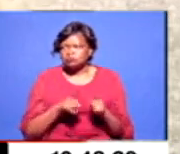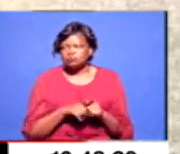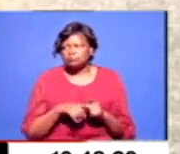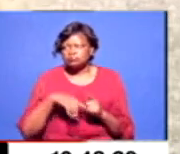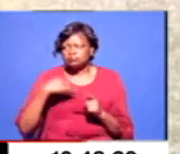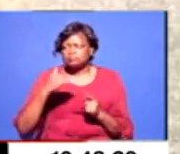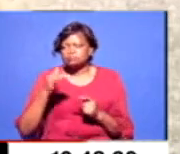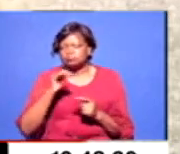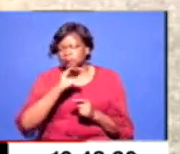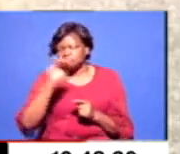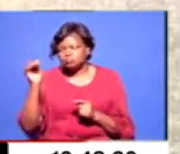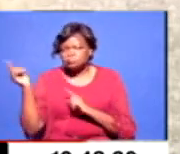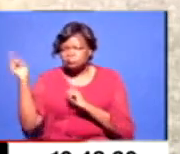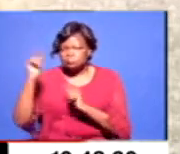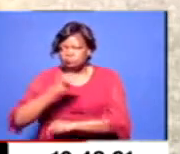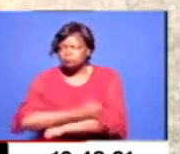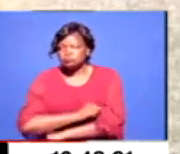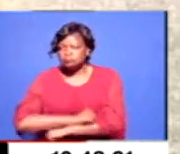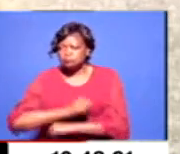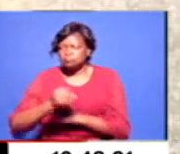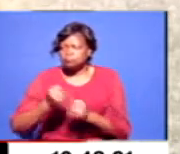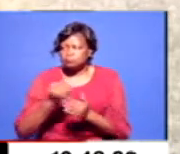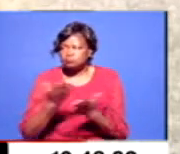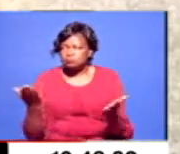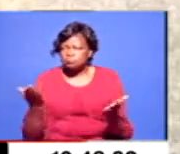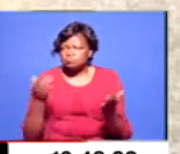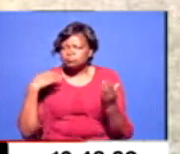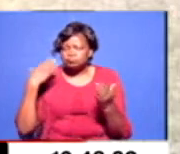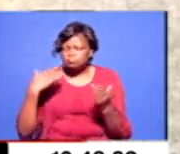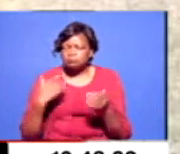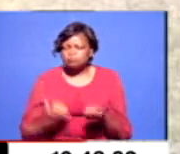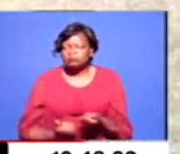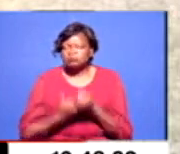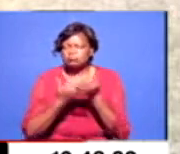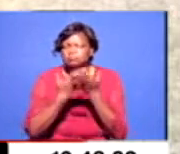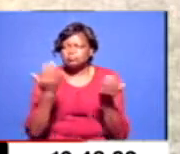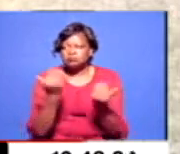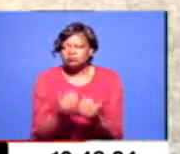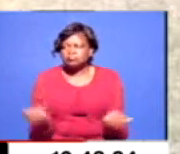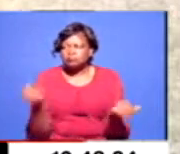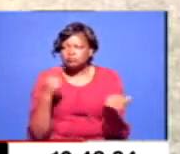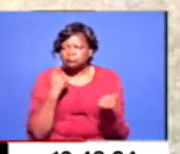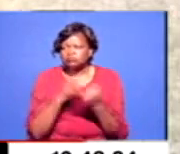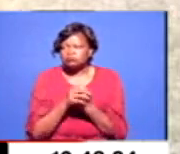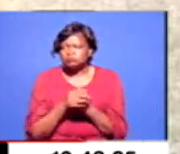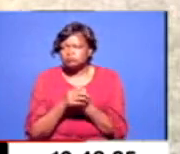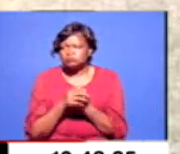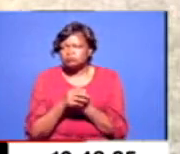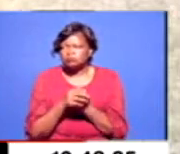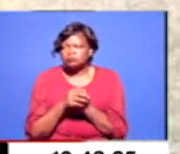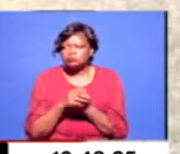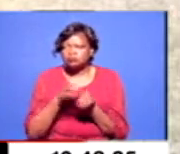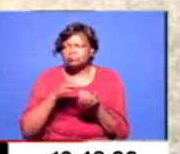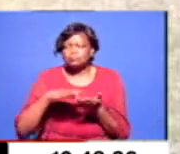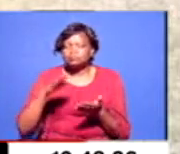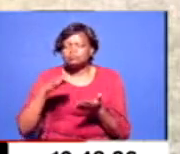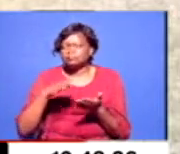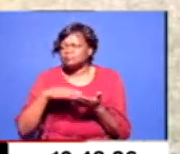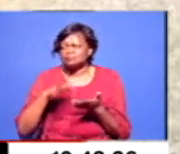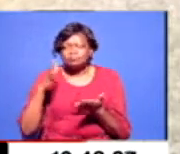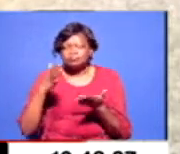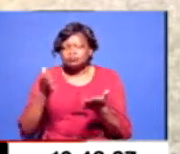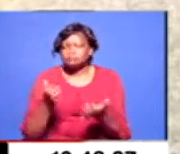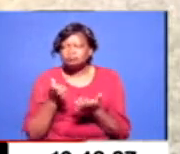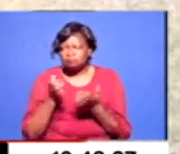come to schools near them. Mm-hmm. They would always ask you to support the kids who are in most need, who most need